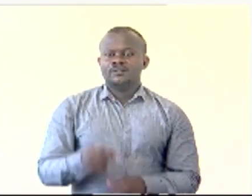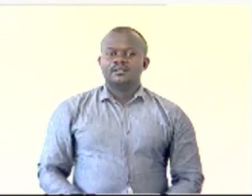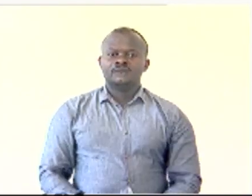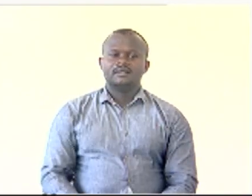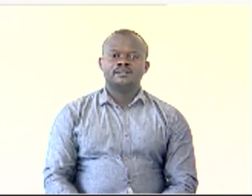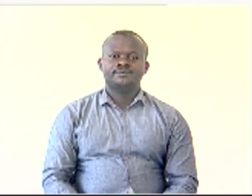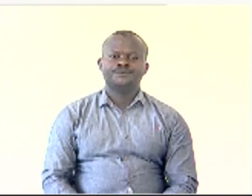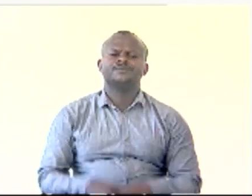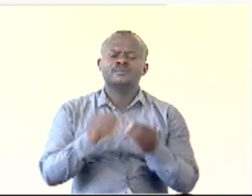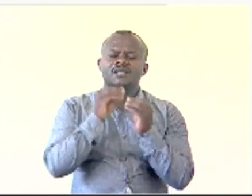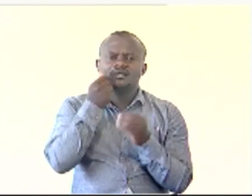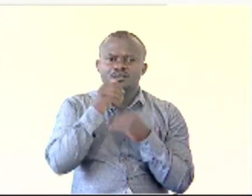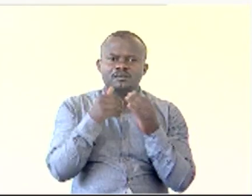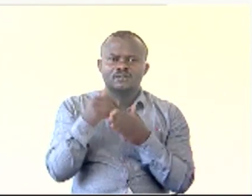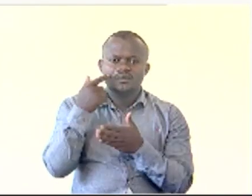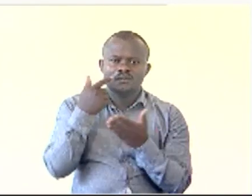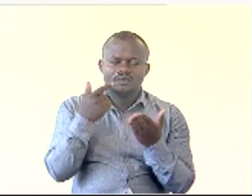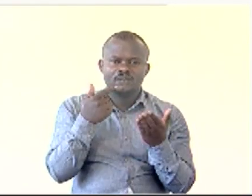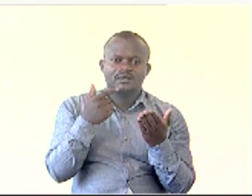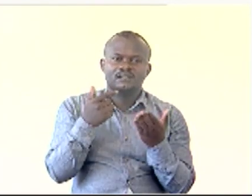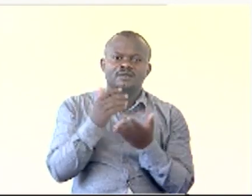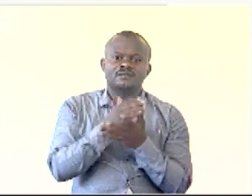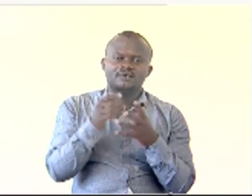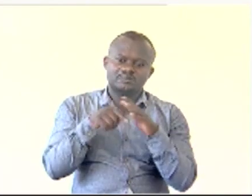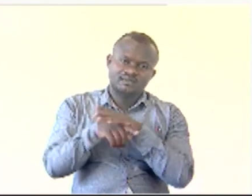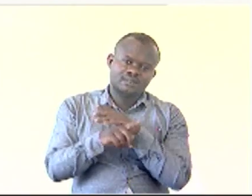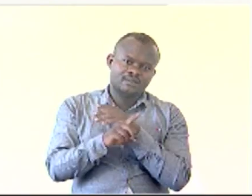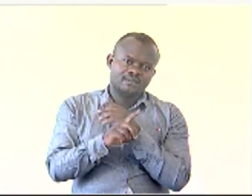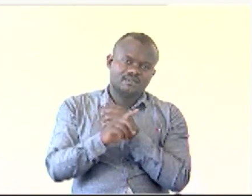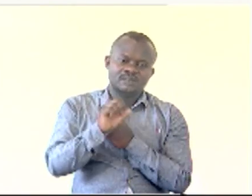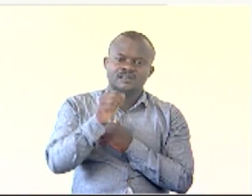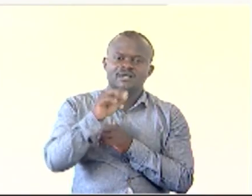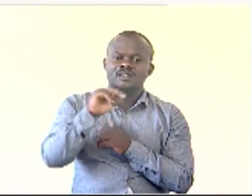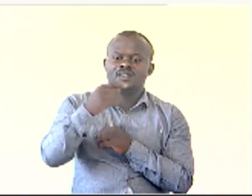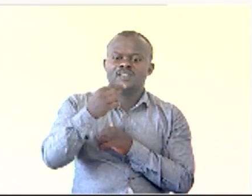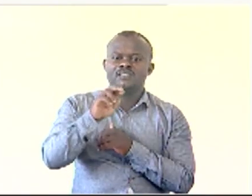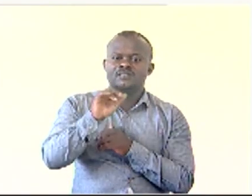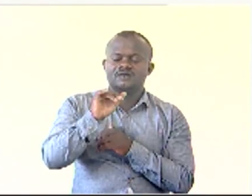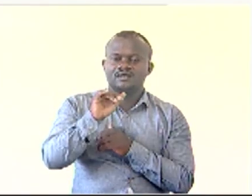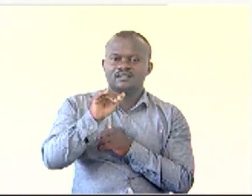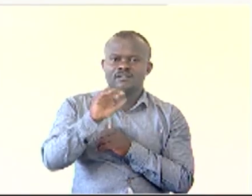one, assume that a sharp object penetrated a synovial joint.